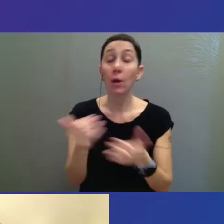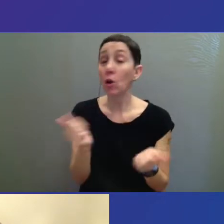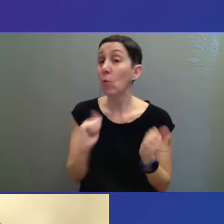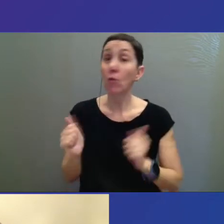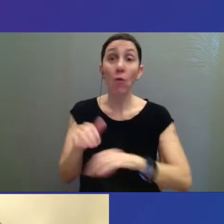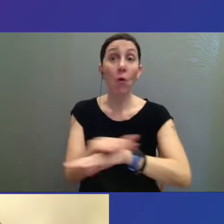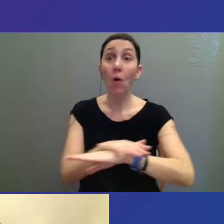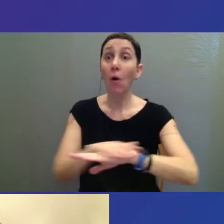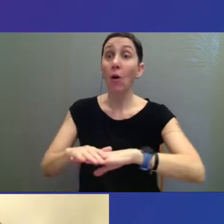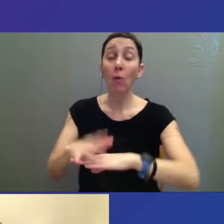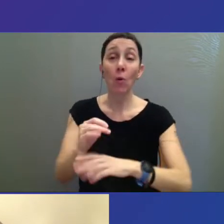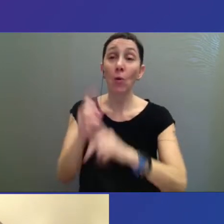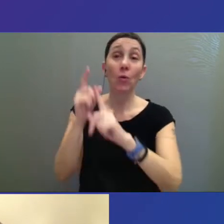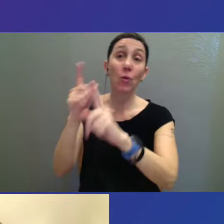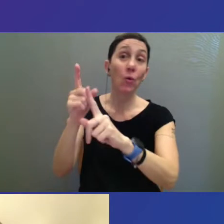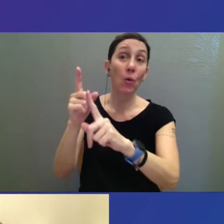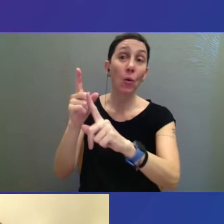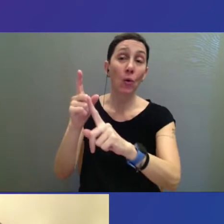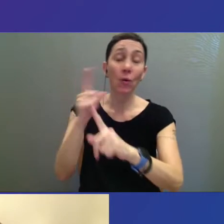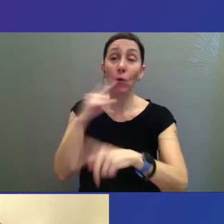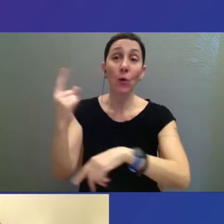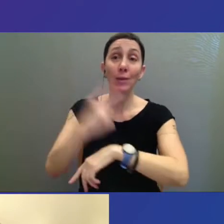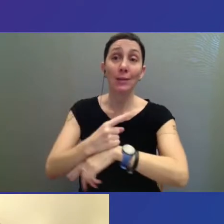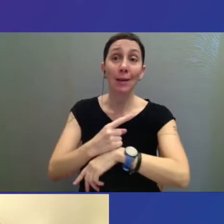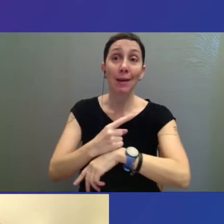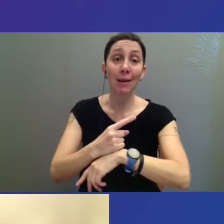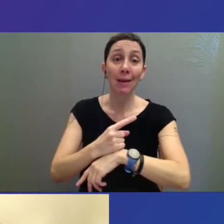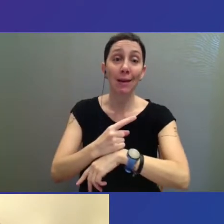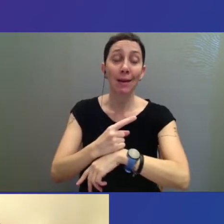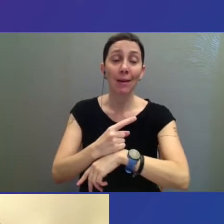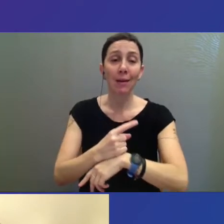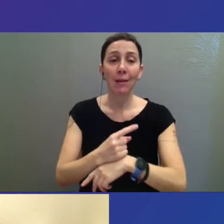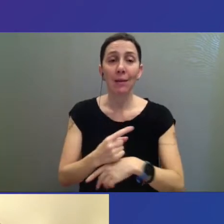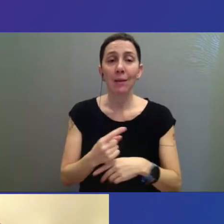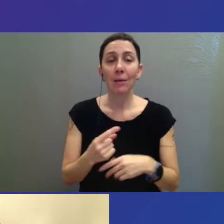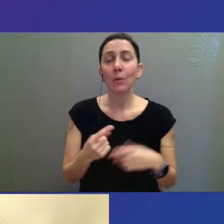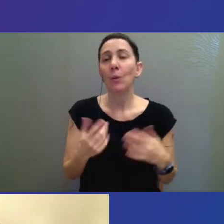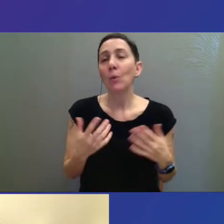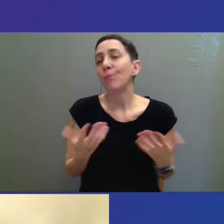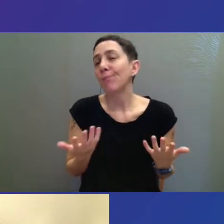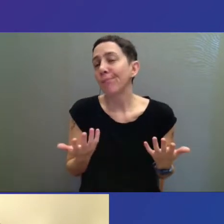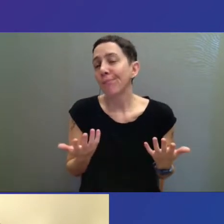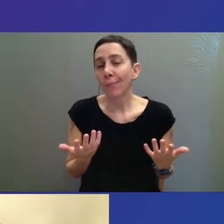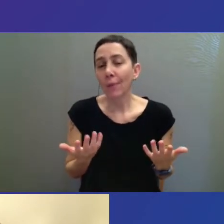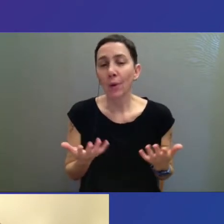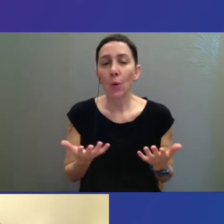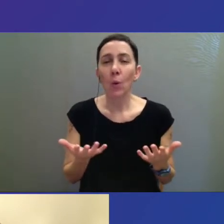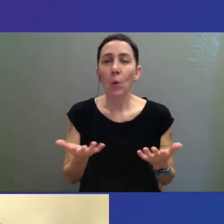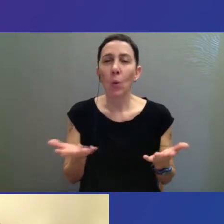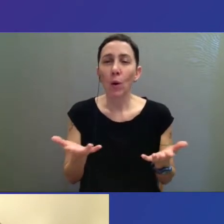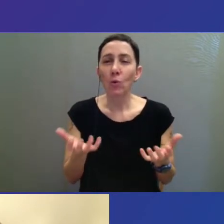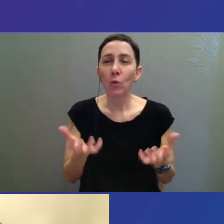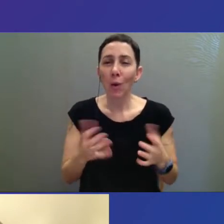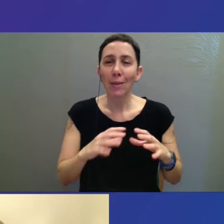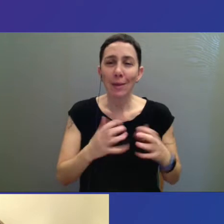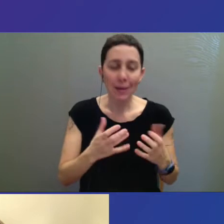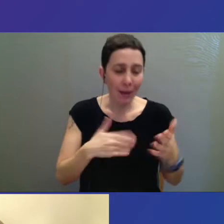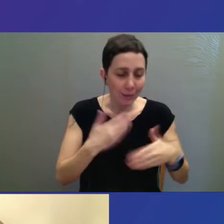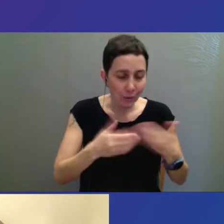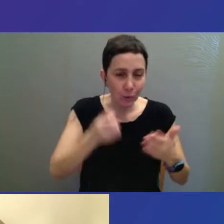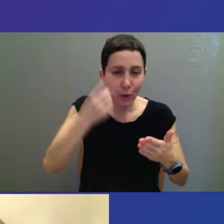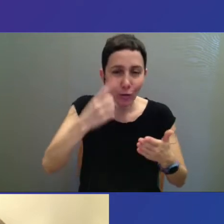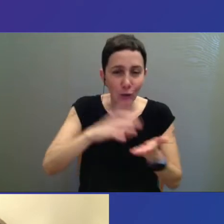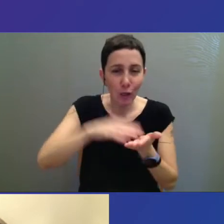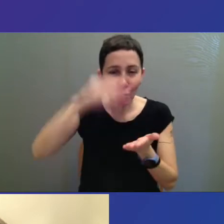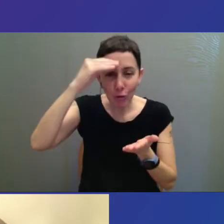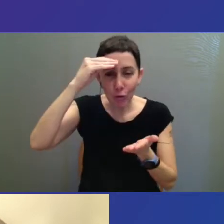performance or the objective of the day or the thing that you want the class to understand or